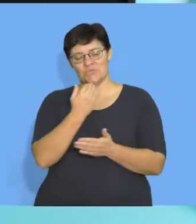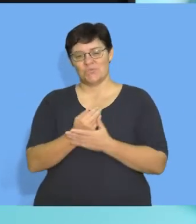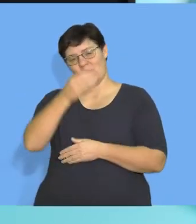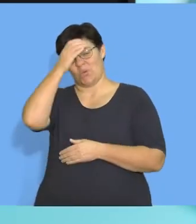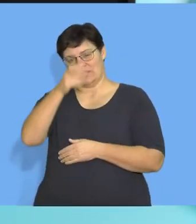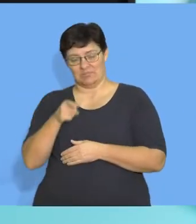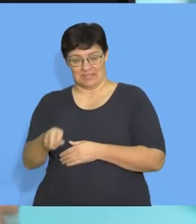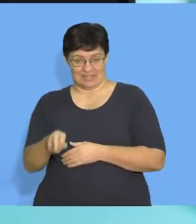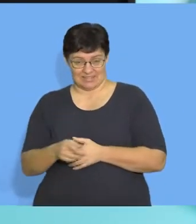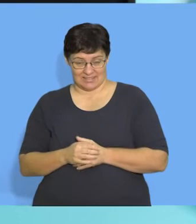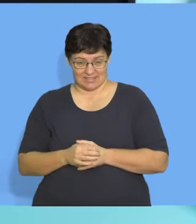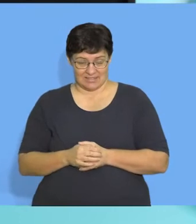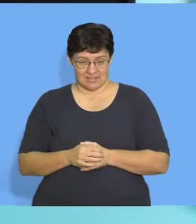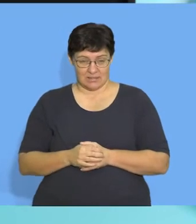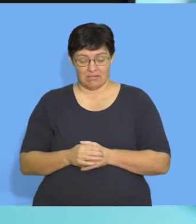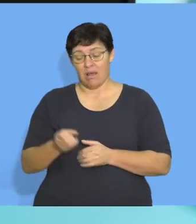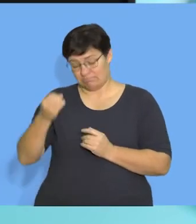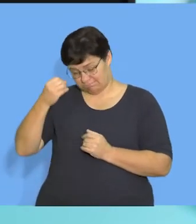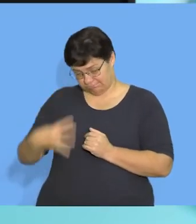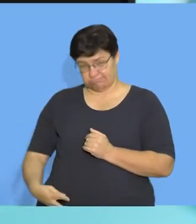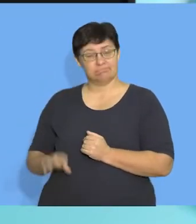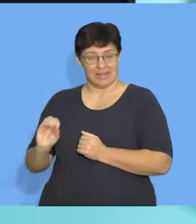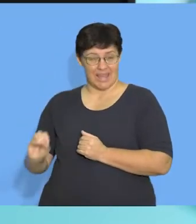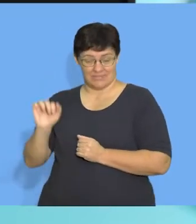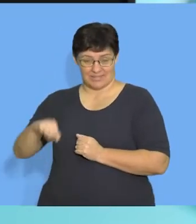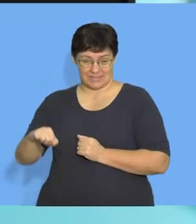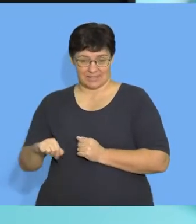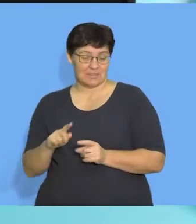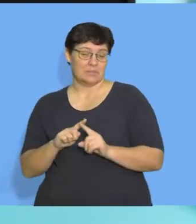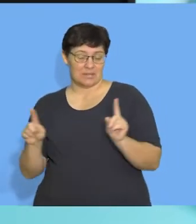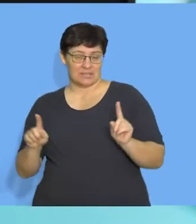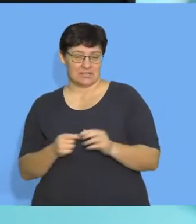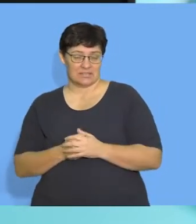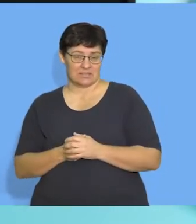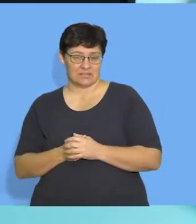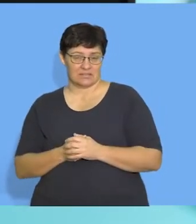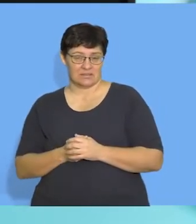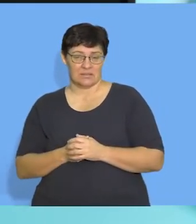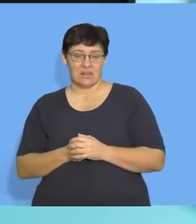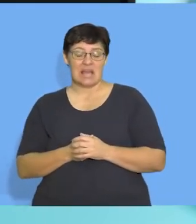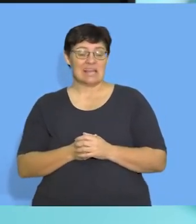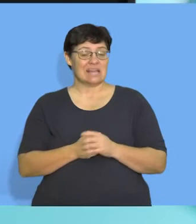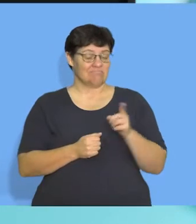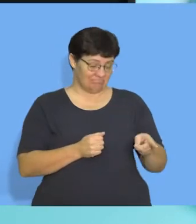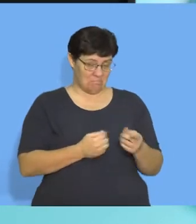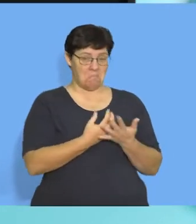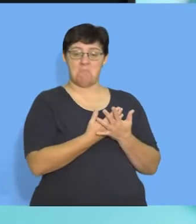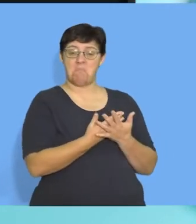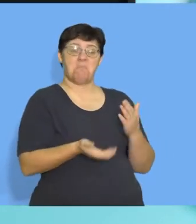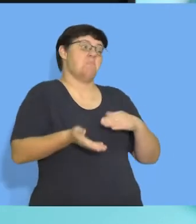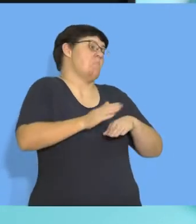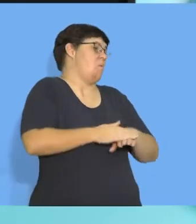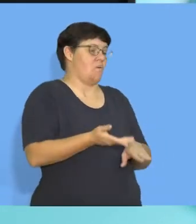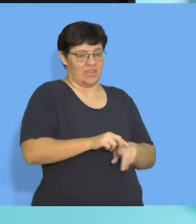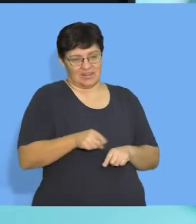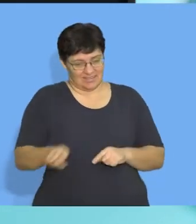you. There are lots of vectors. However, there's probably far more scalars. Just